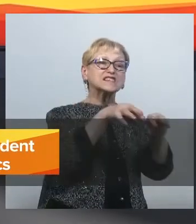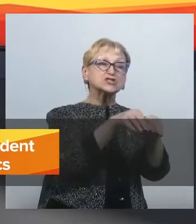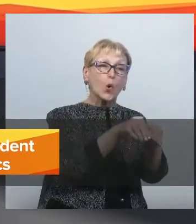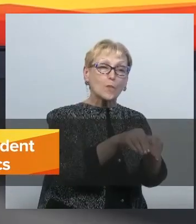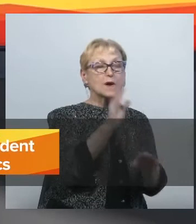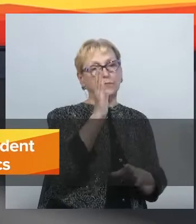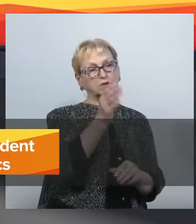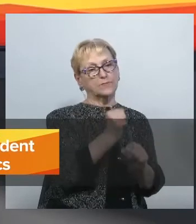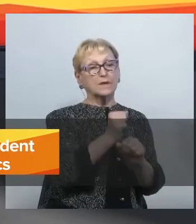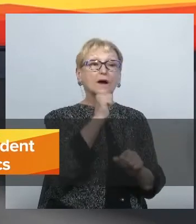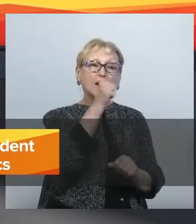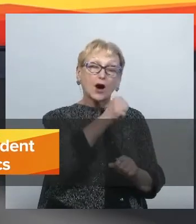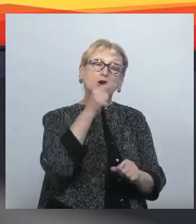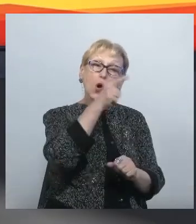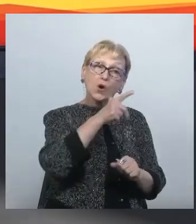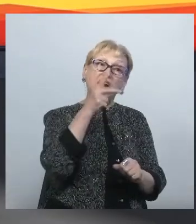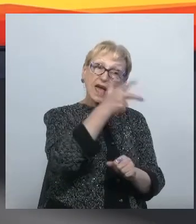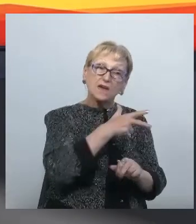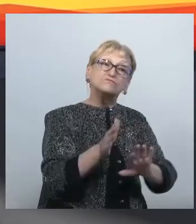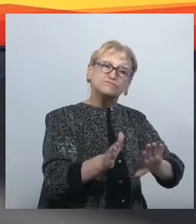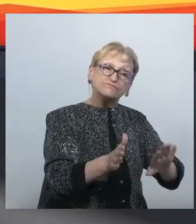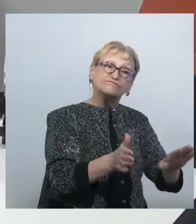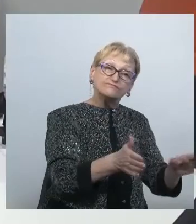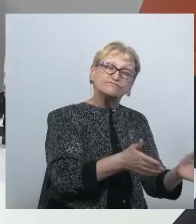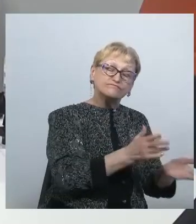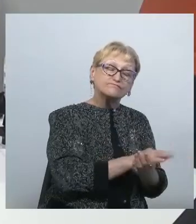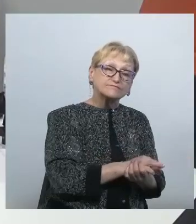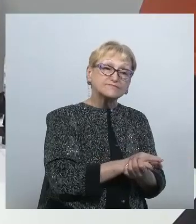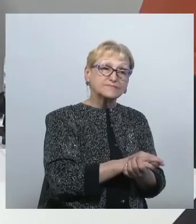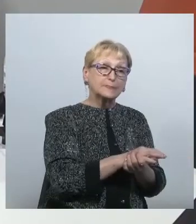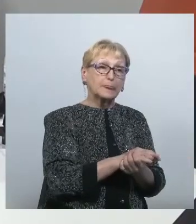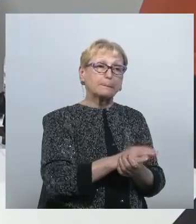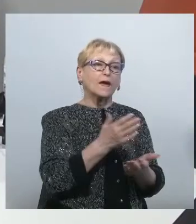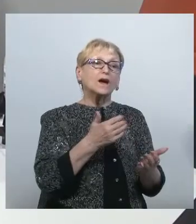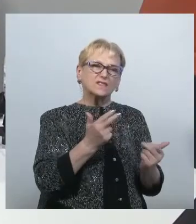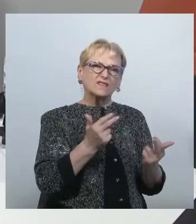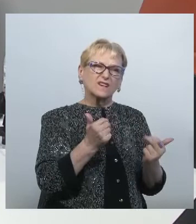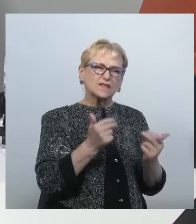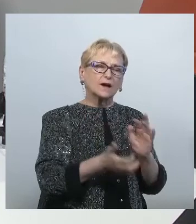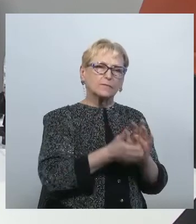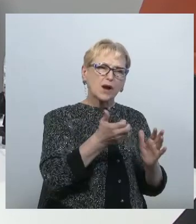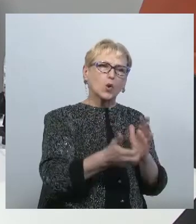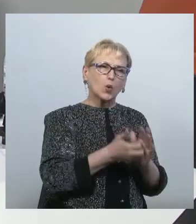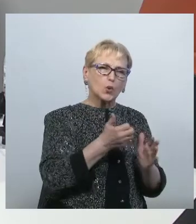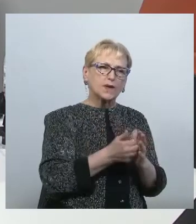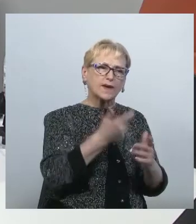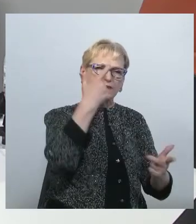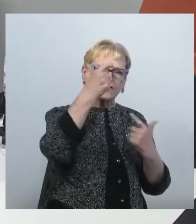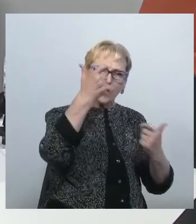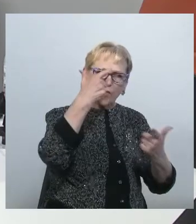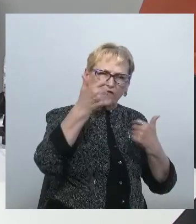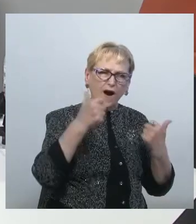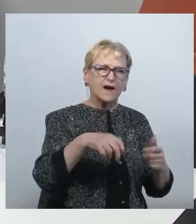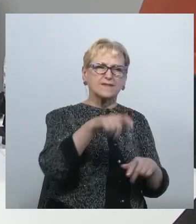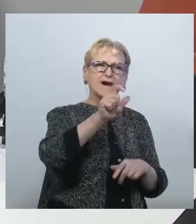it together, but we will need many more years to reach that goal. I do understand, I do